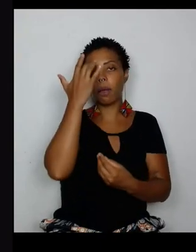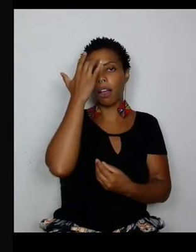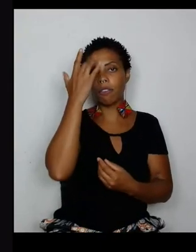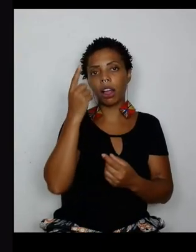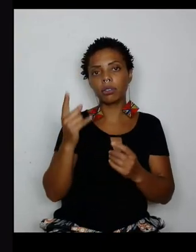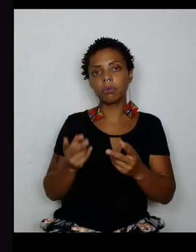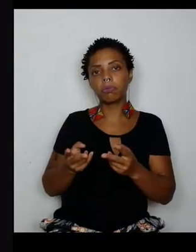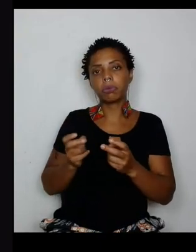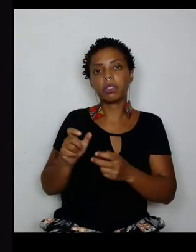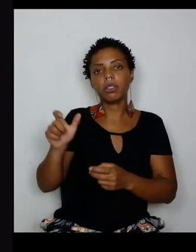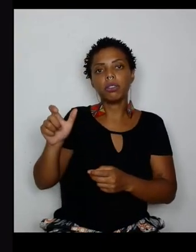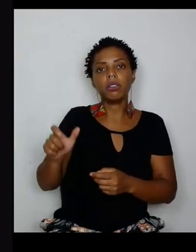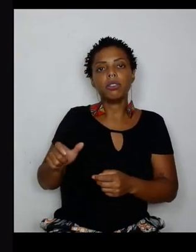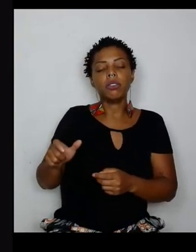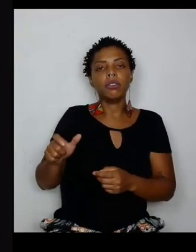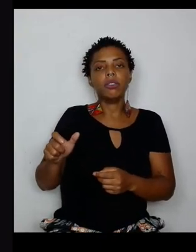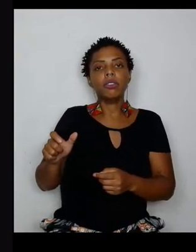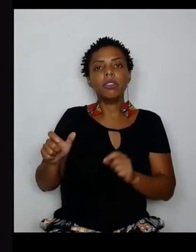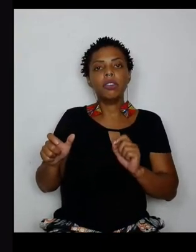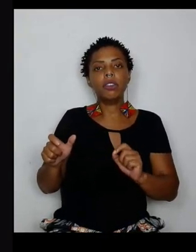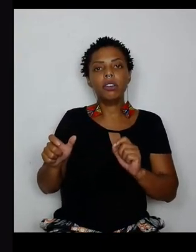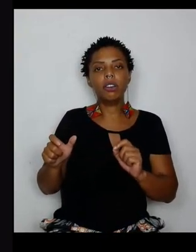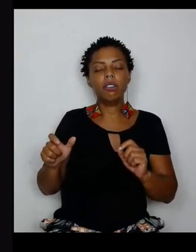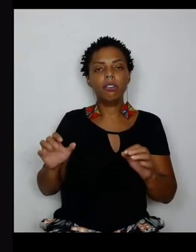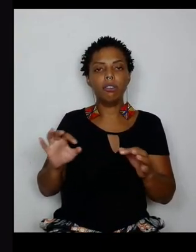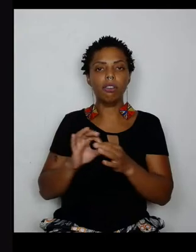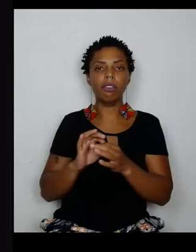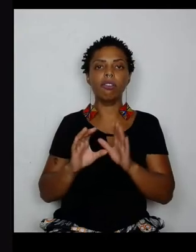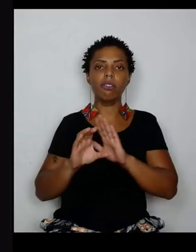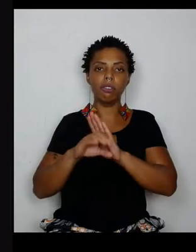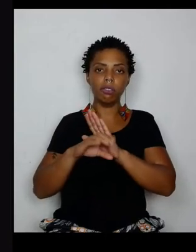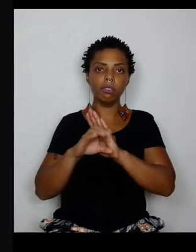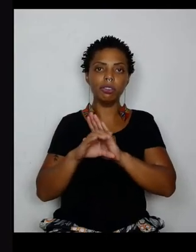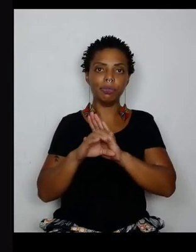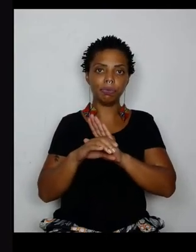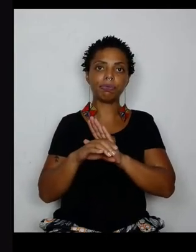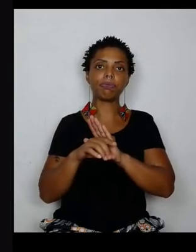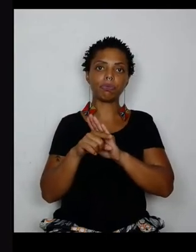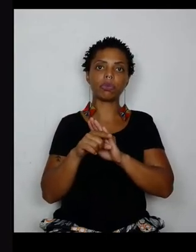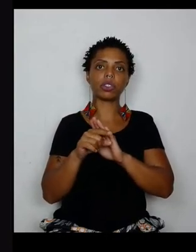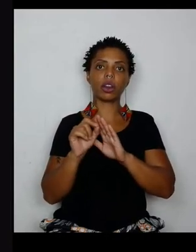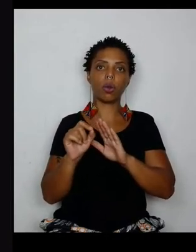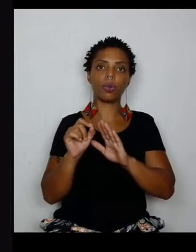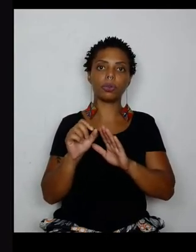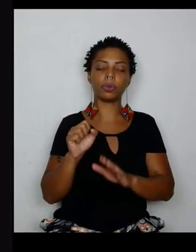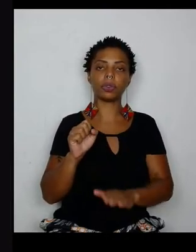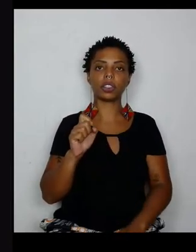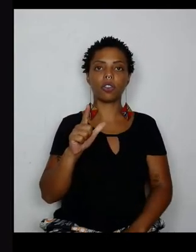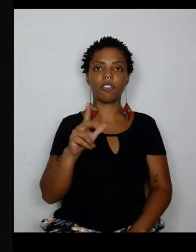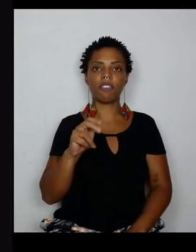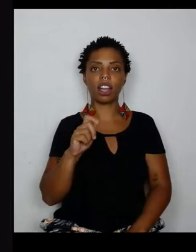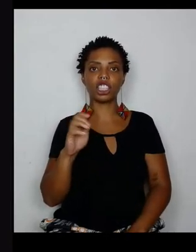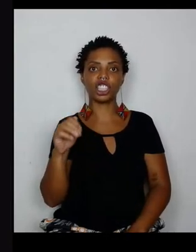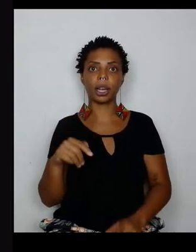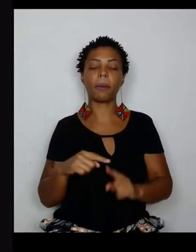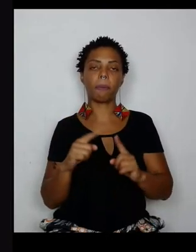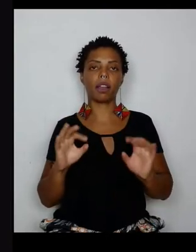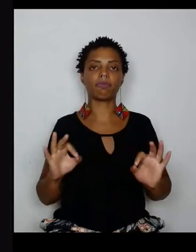venerable concept of the noble savage but the european avatar